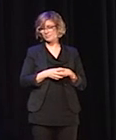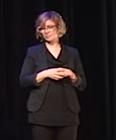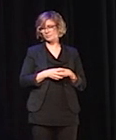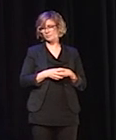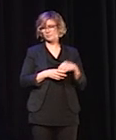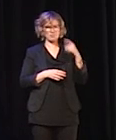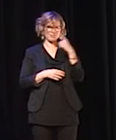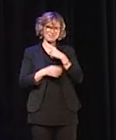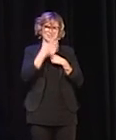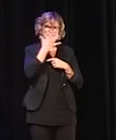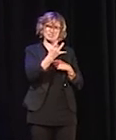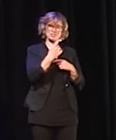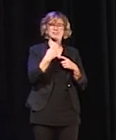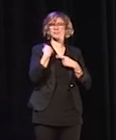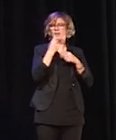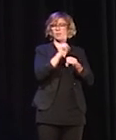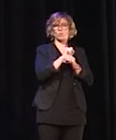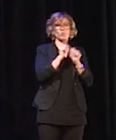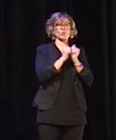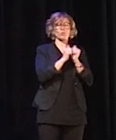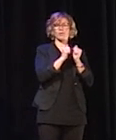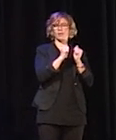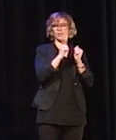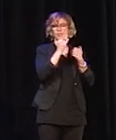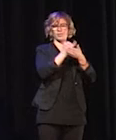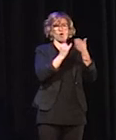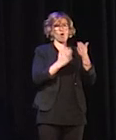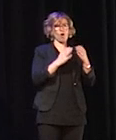So this is interesting. I've been working with the